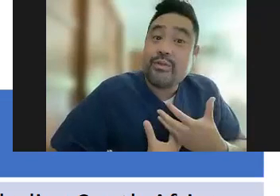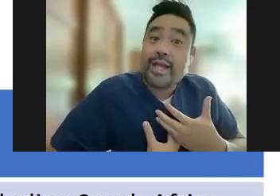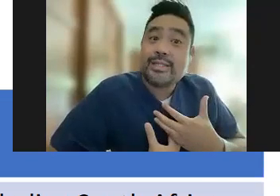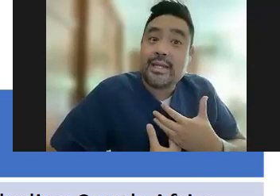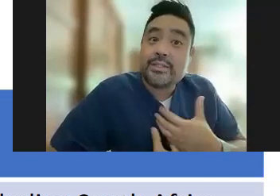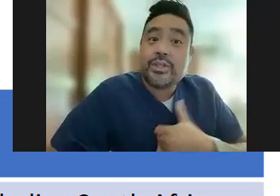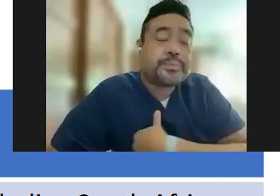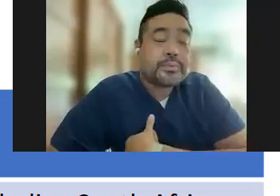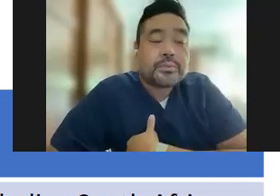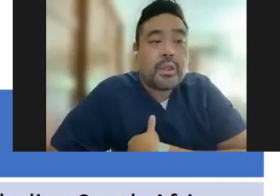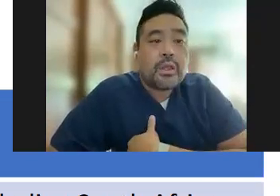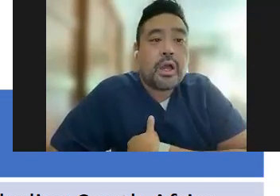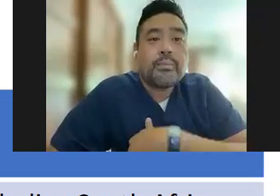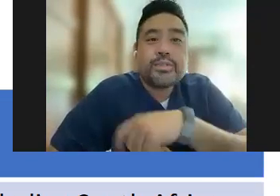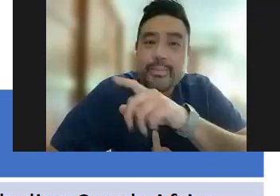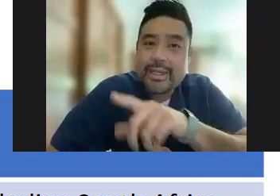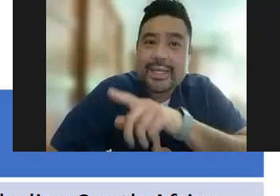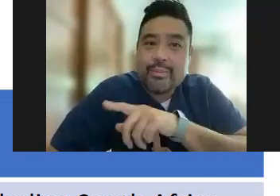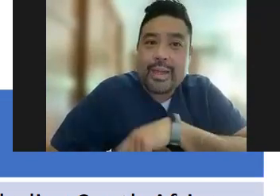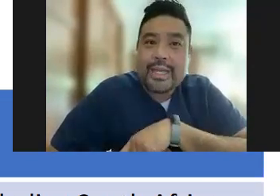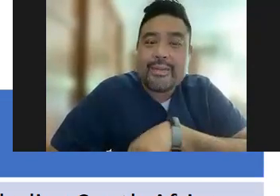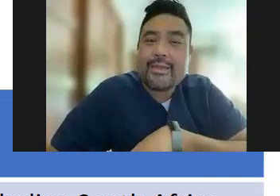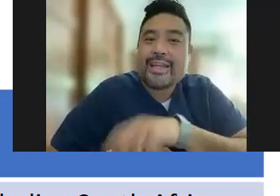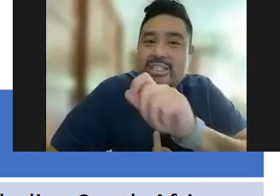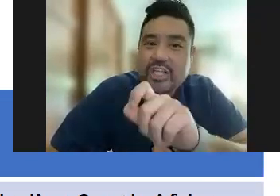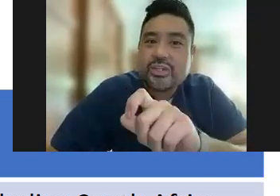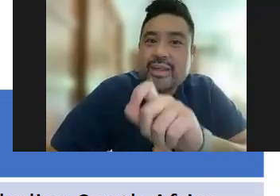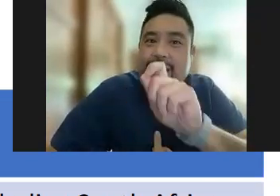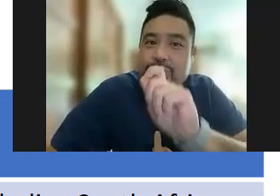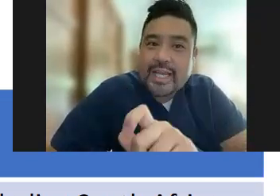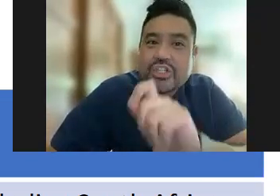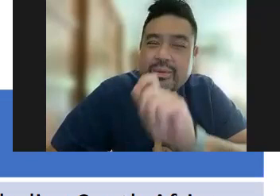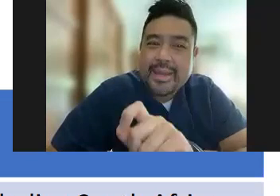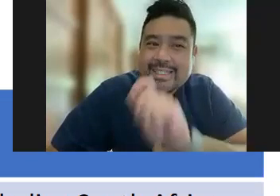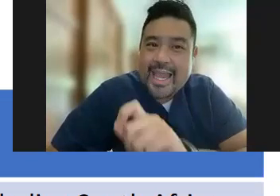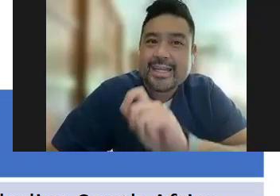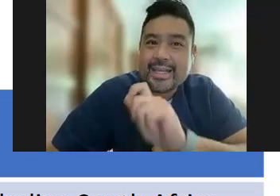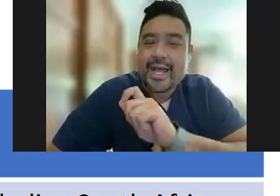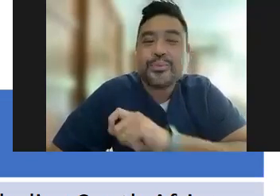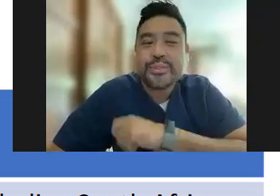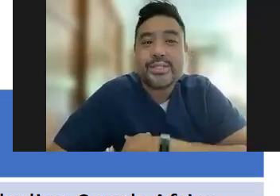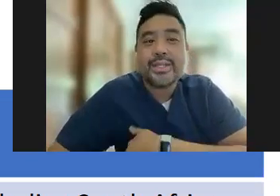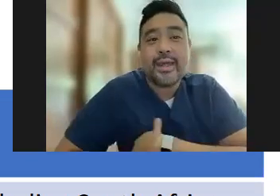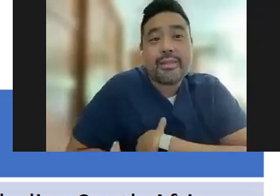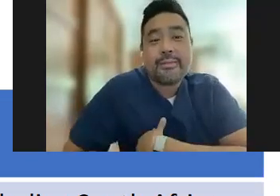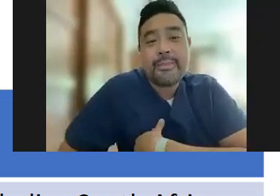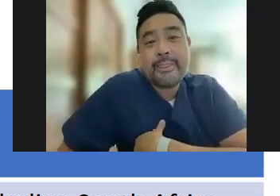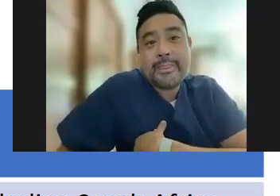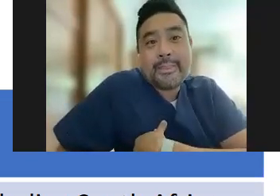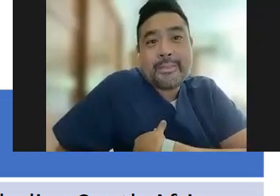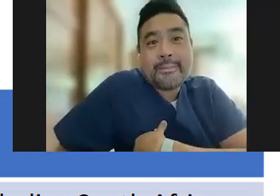because I'm fully vaccinated. So something to keep in mind again, that distinction, that protection remains intact against hospitalization and